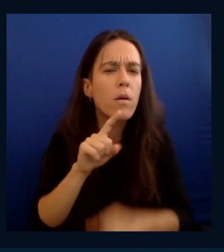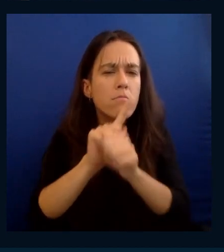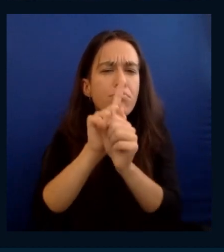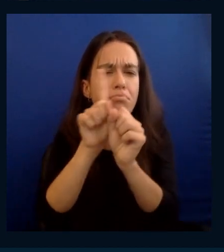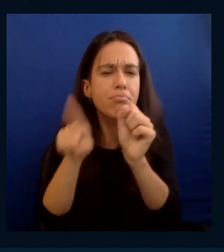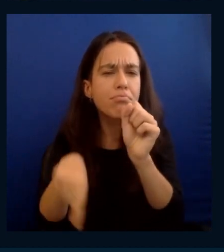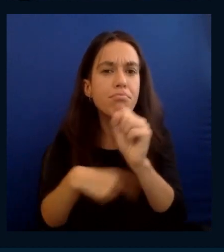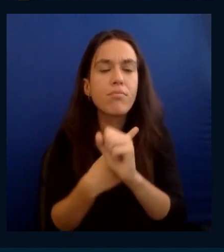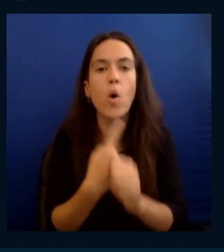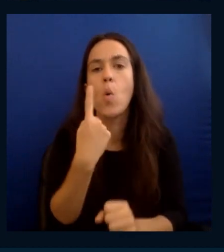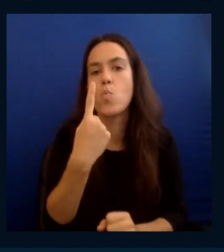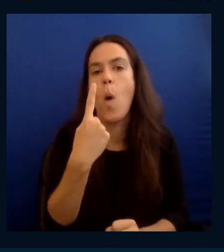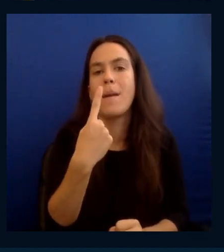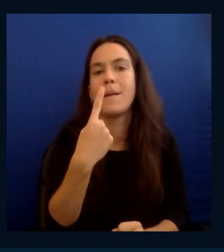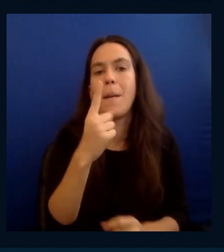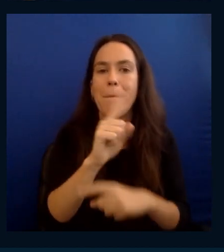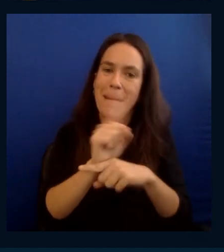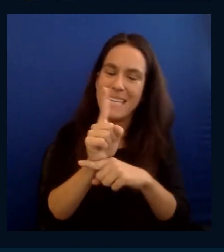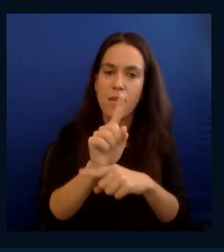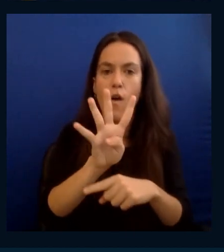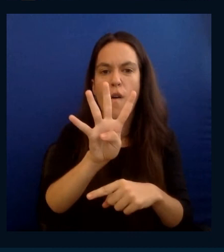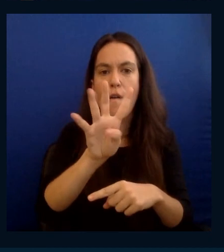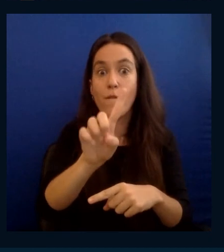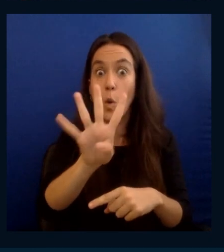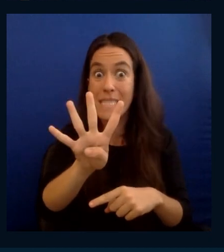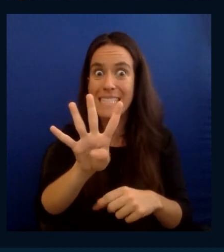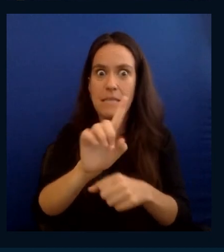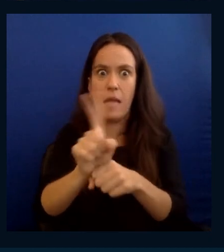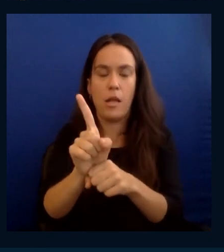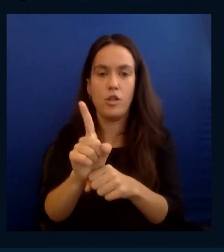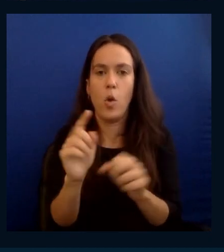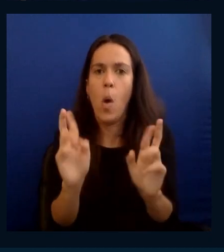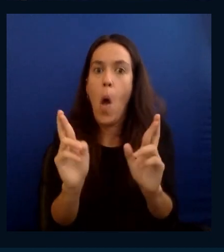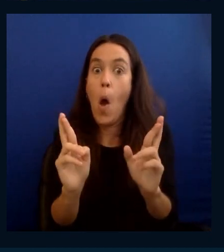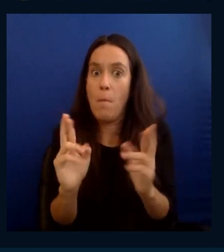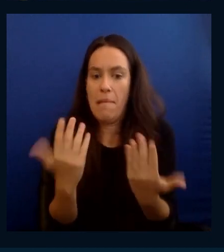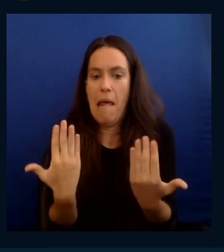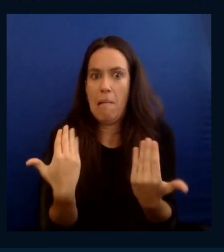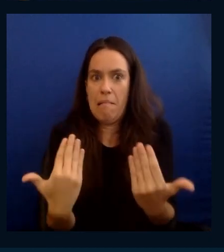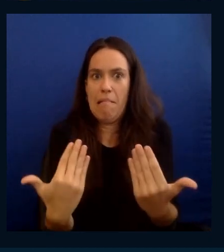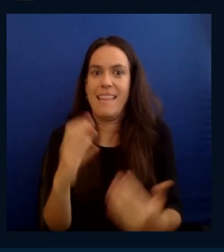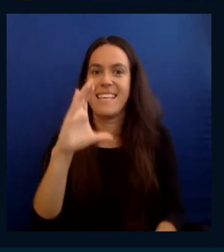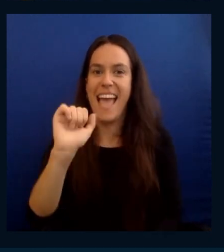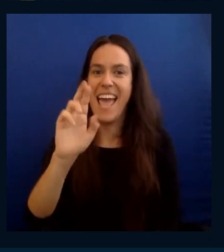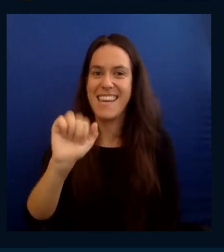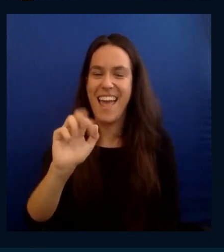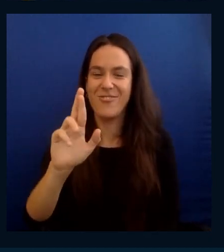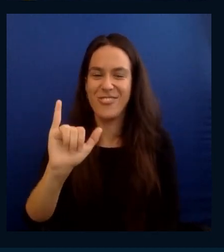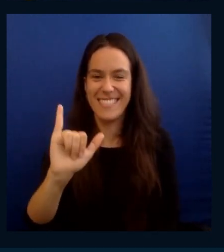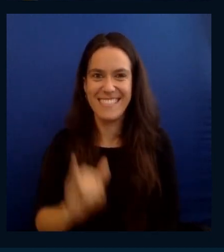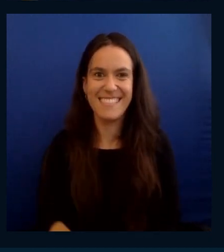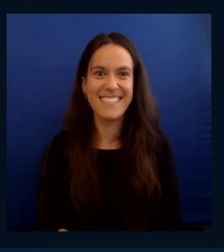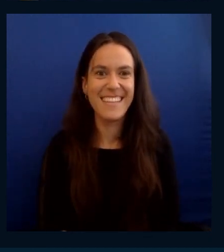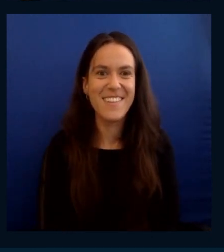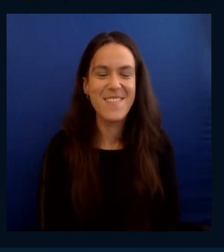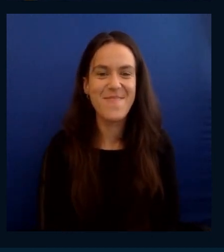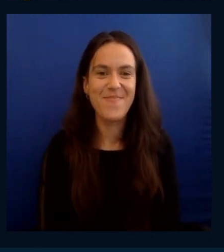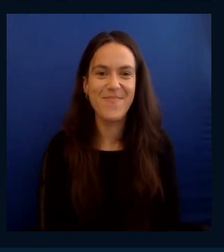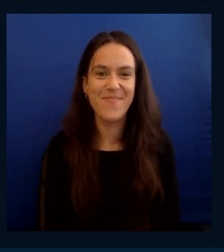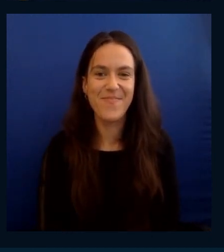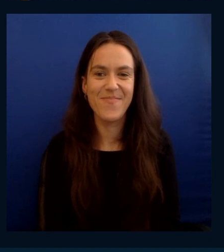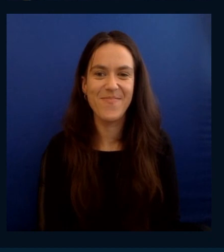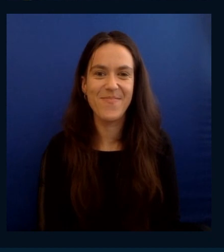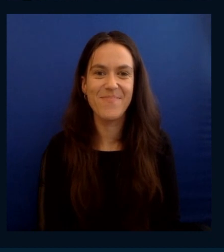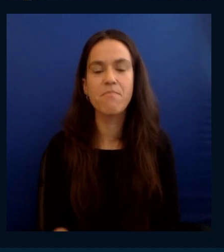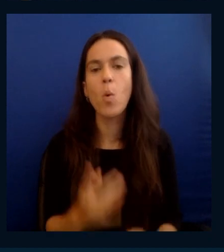1 minute and 14 seconds. So I expect Canary to go through very shortly now. So if I click on the Canary tasks here, it's running for